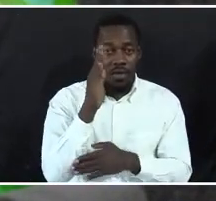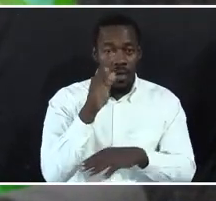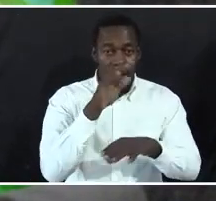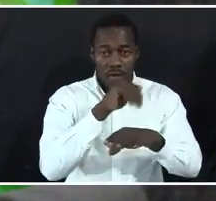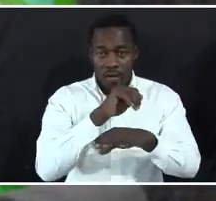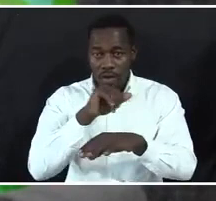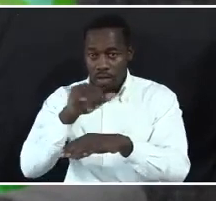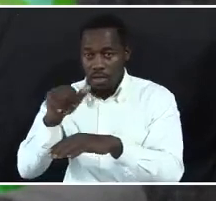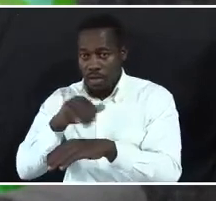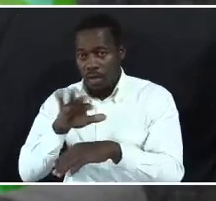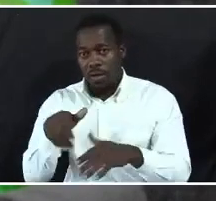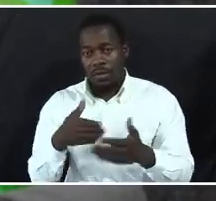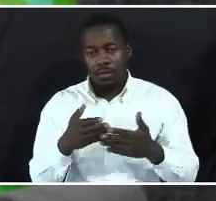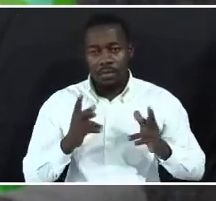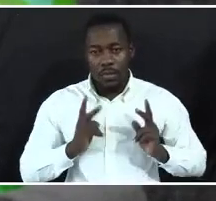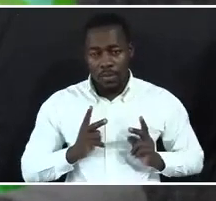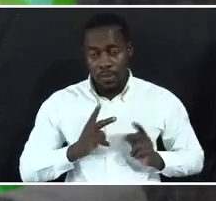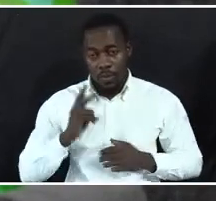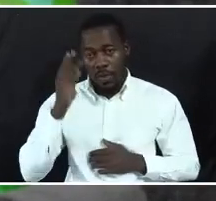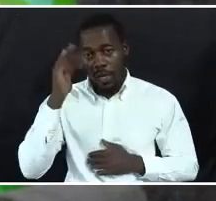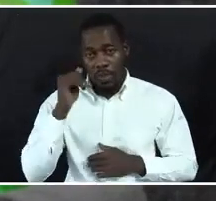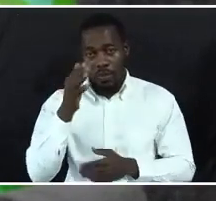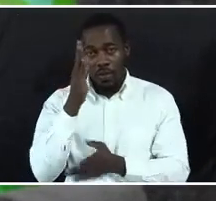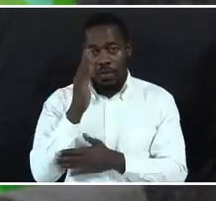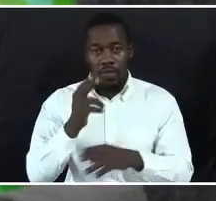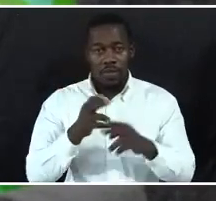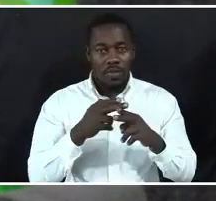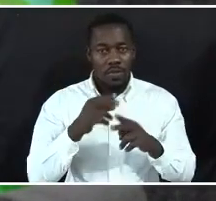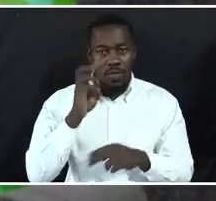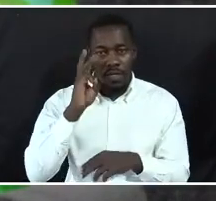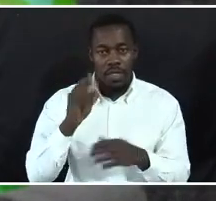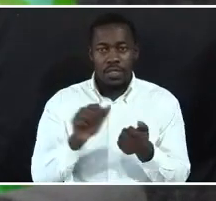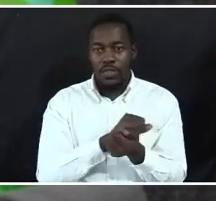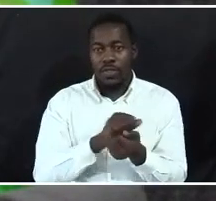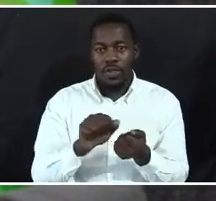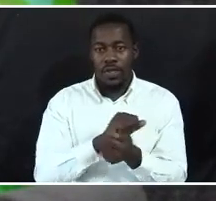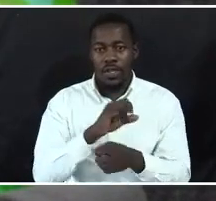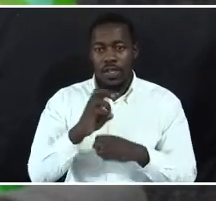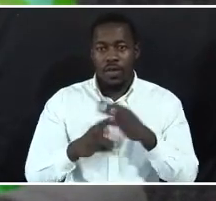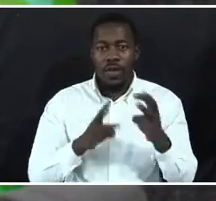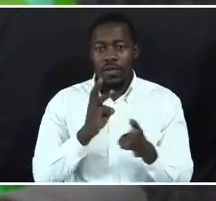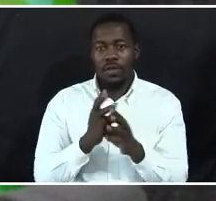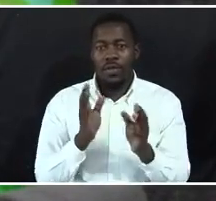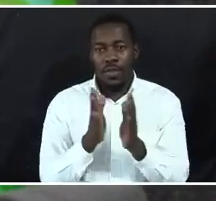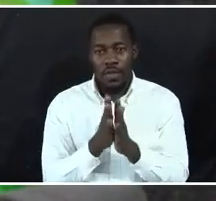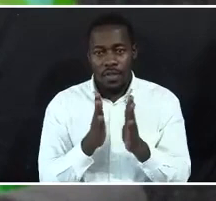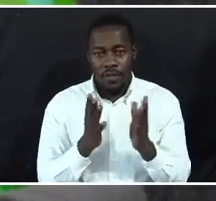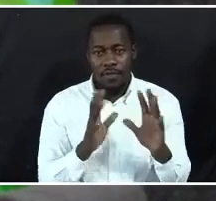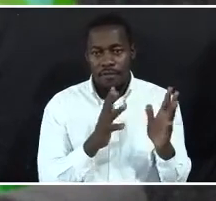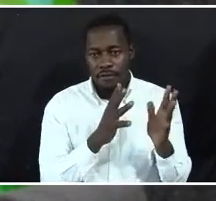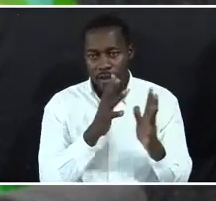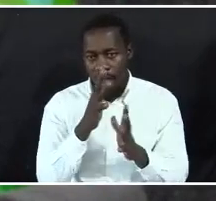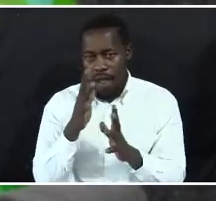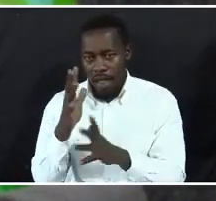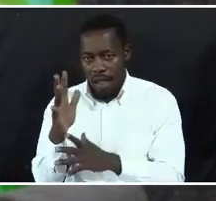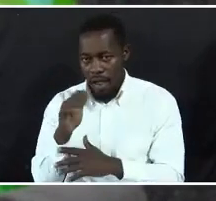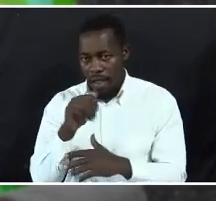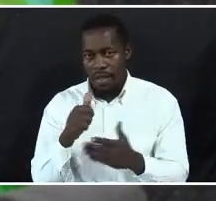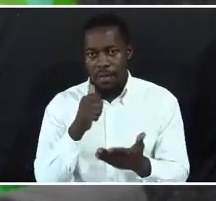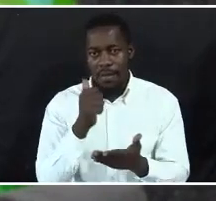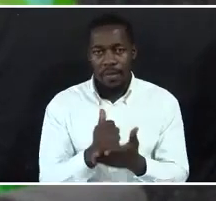This time round with fire. Repent and sing. So be saved with Jesus Christ. Amen,